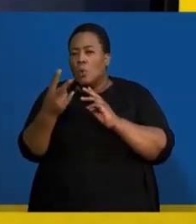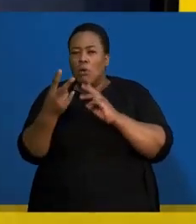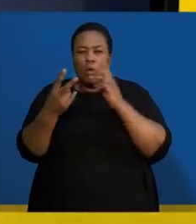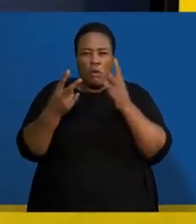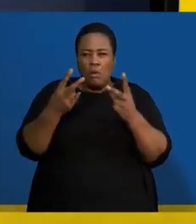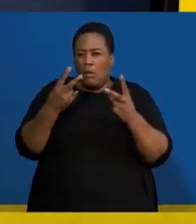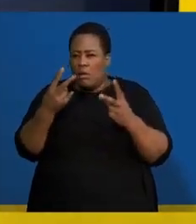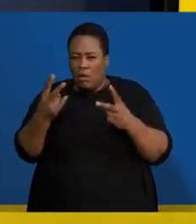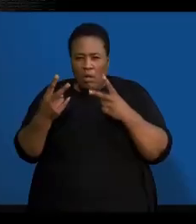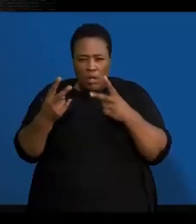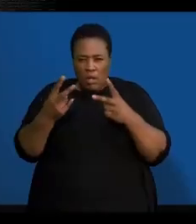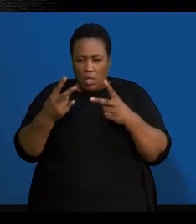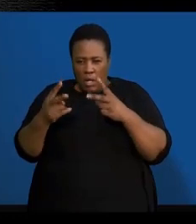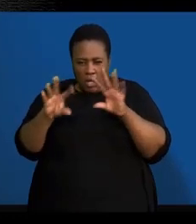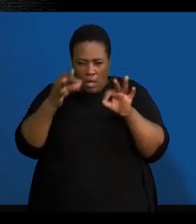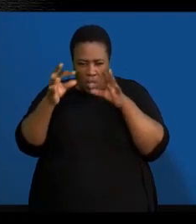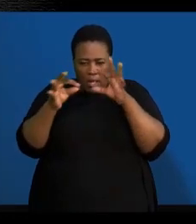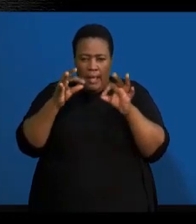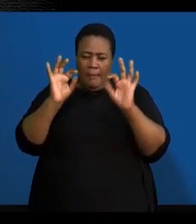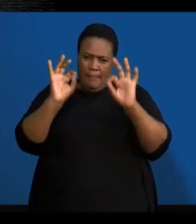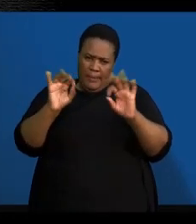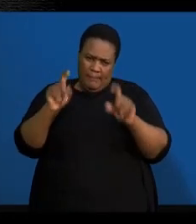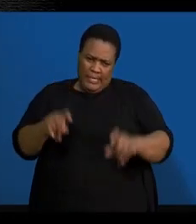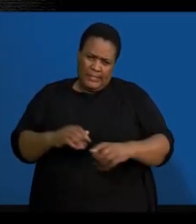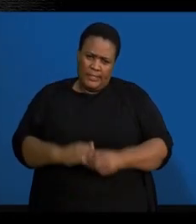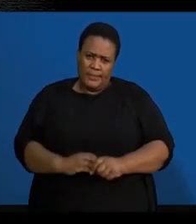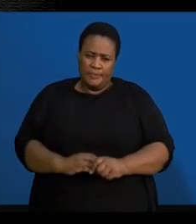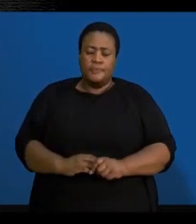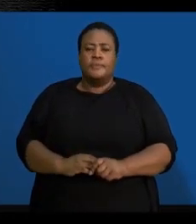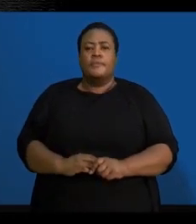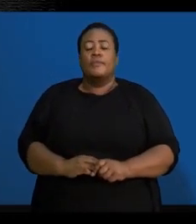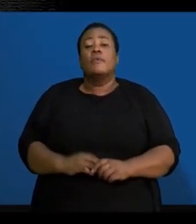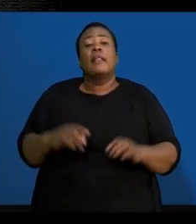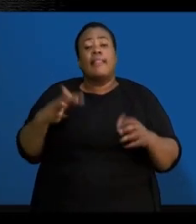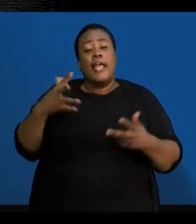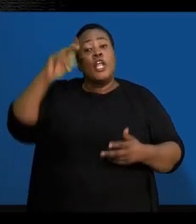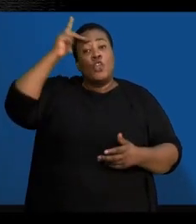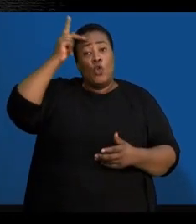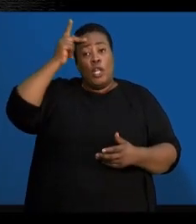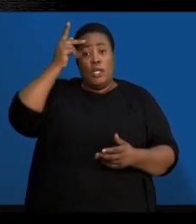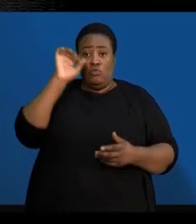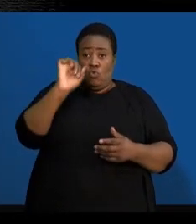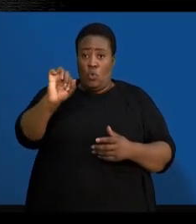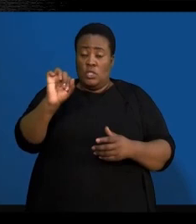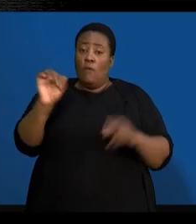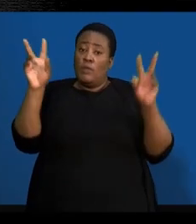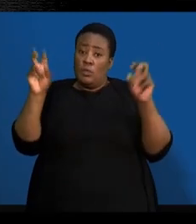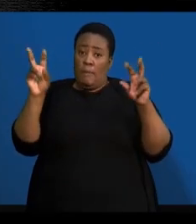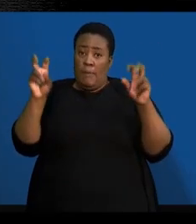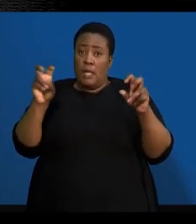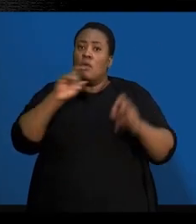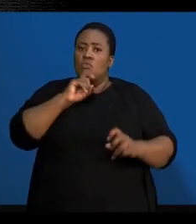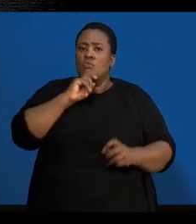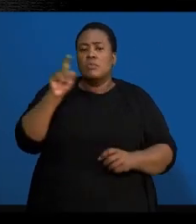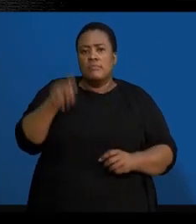symbols. Okay. And you need to use your knowledge of the topic in your analysis. Now, if